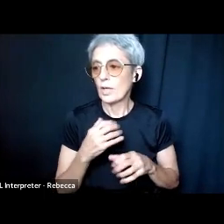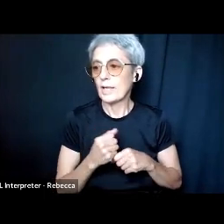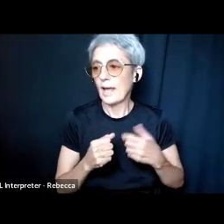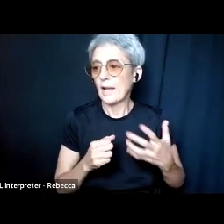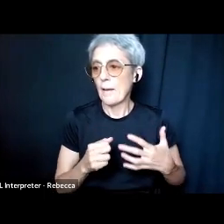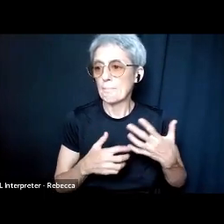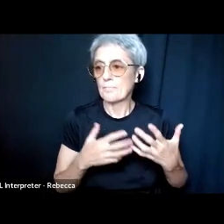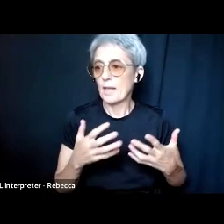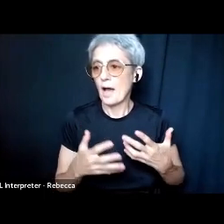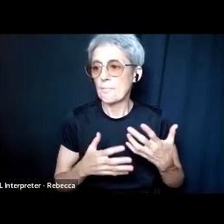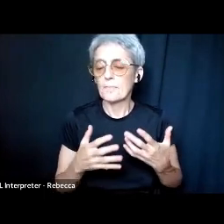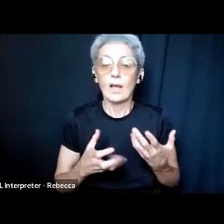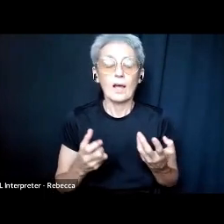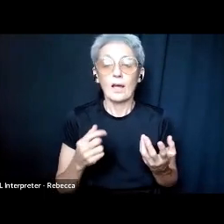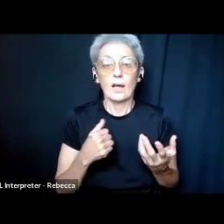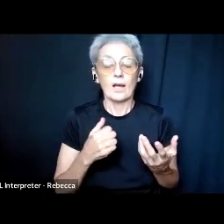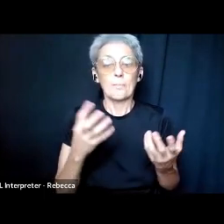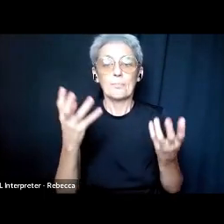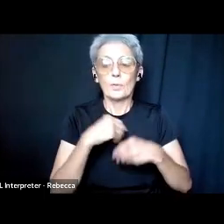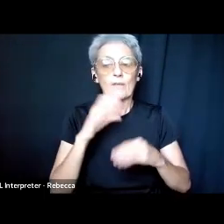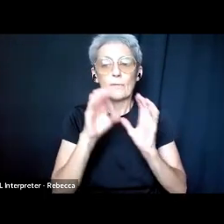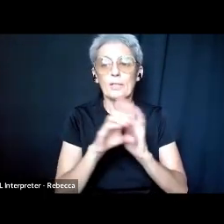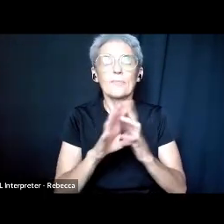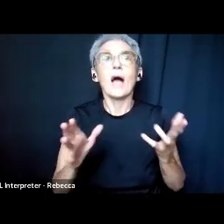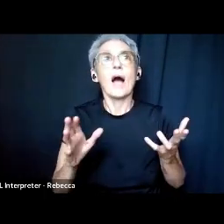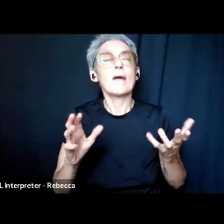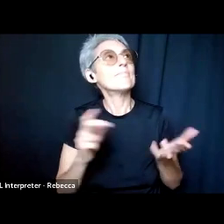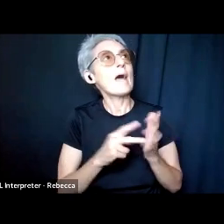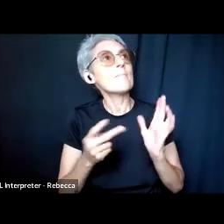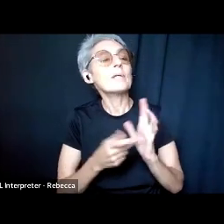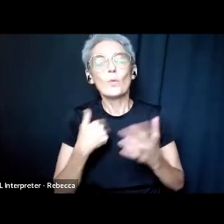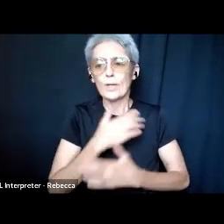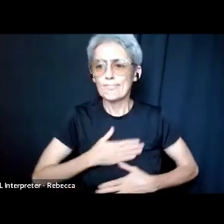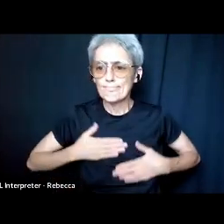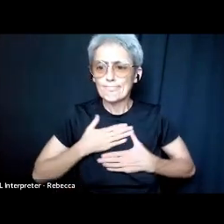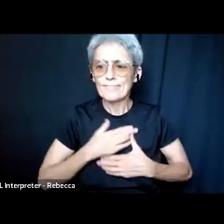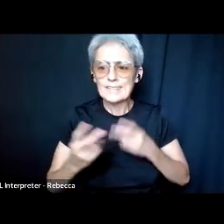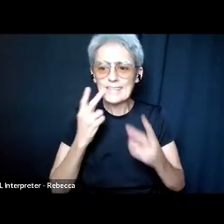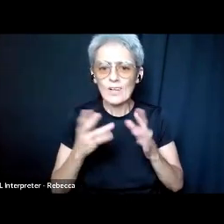just a beautiful picture. We get the pleasure of seeing all the people in our state